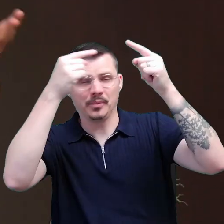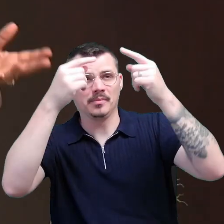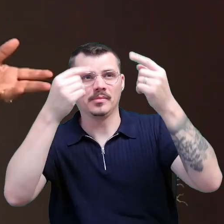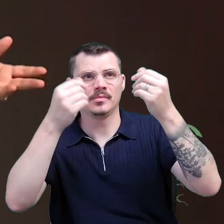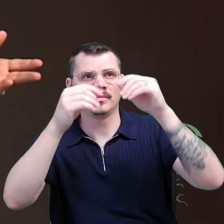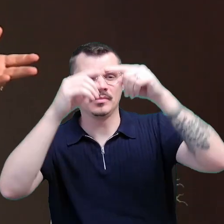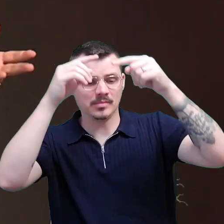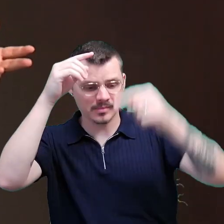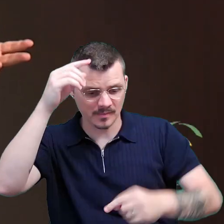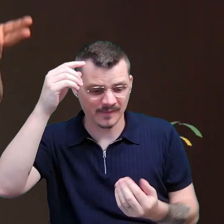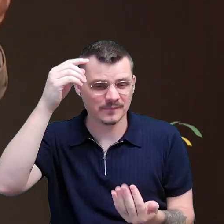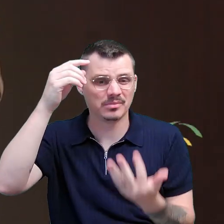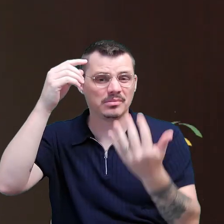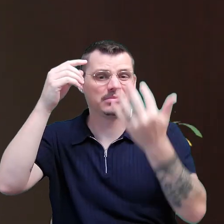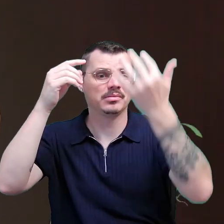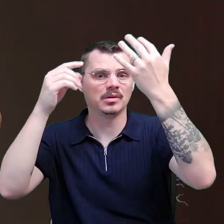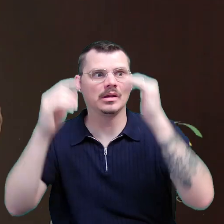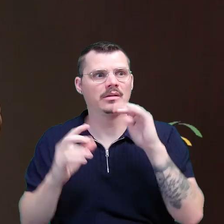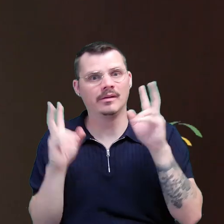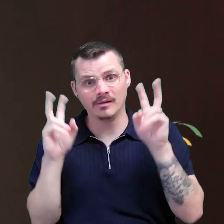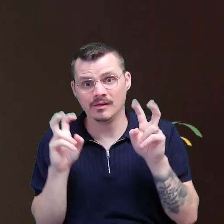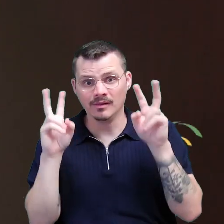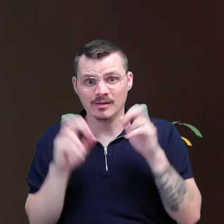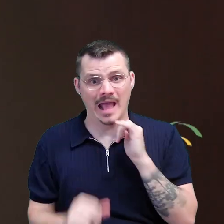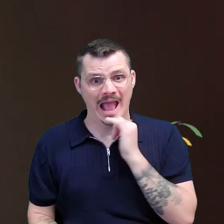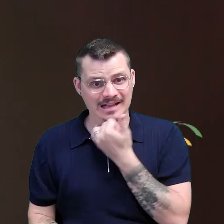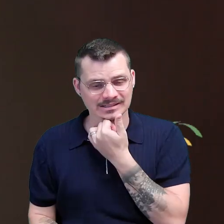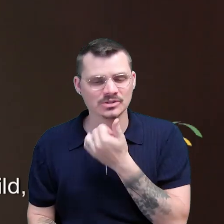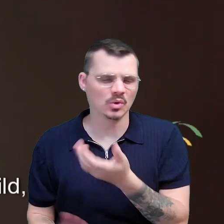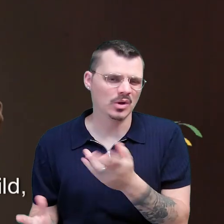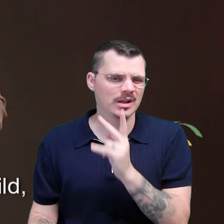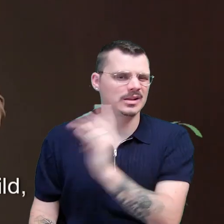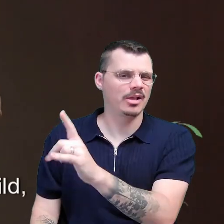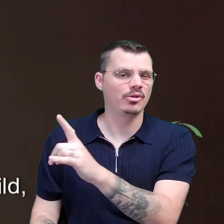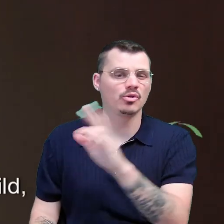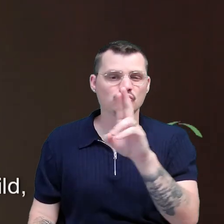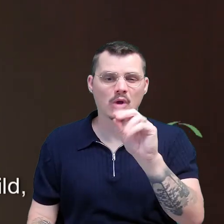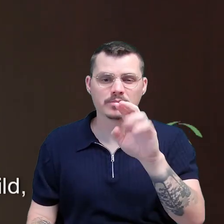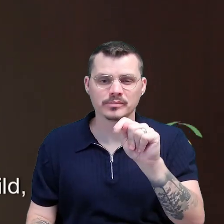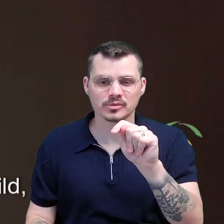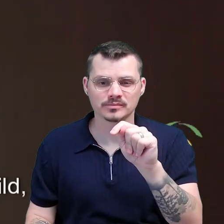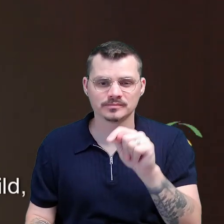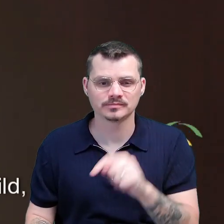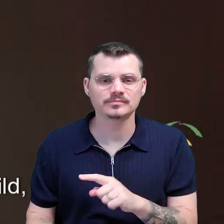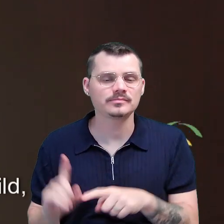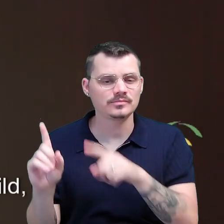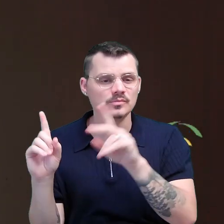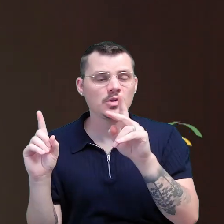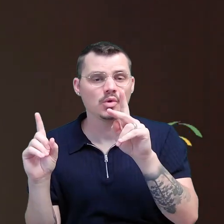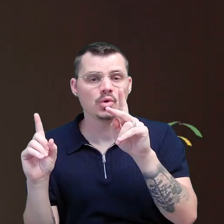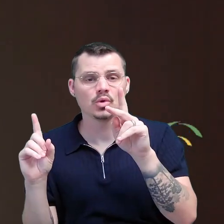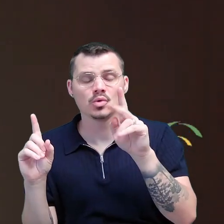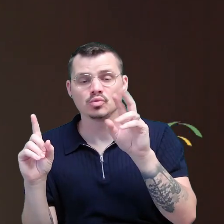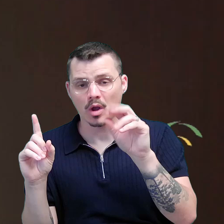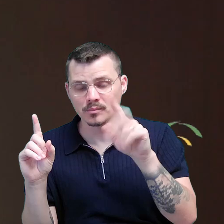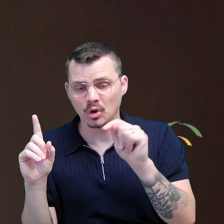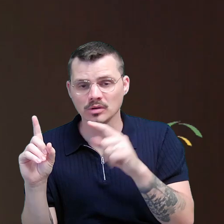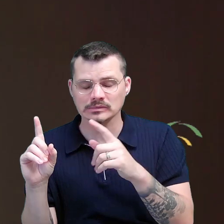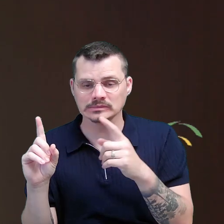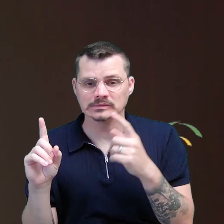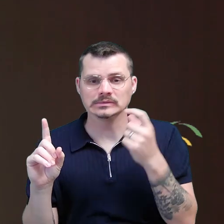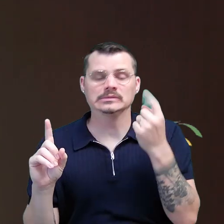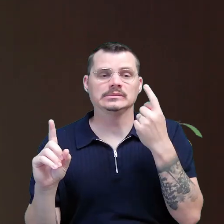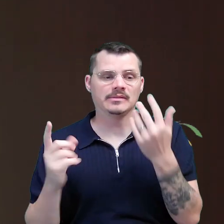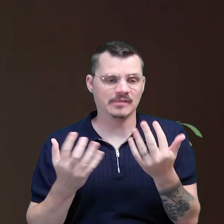would look accidental so he could kill Robert. Robert, being an enormously inventive child, as soon